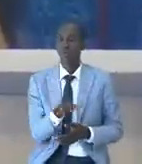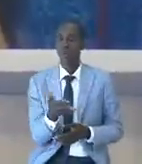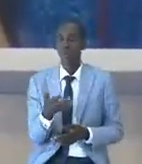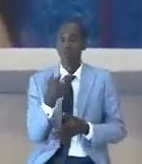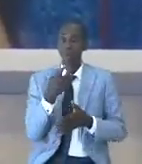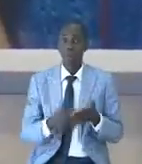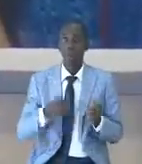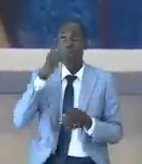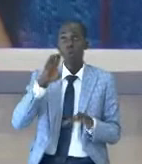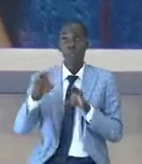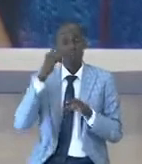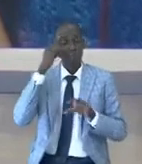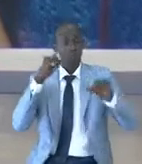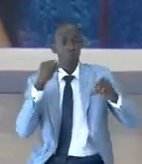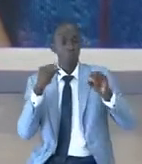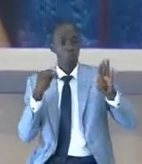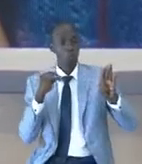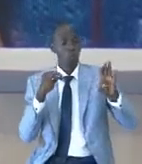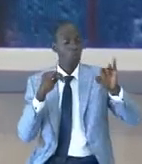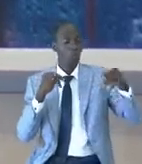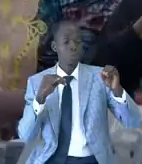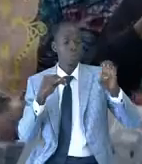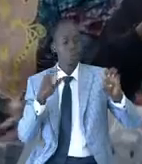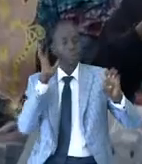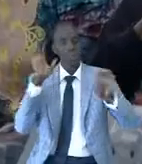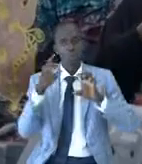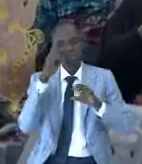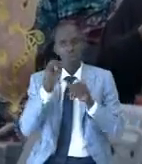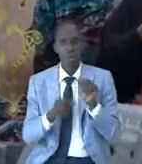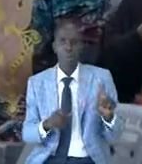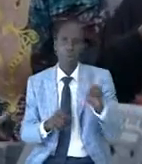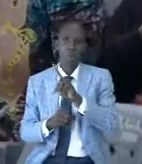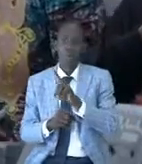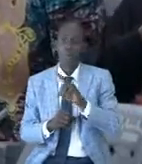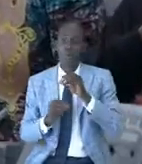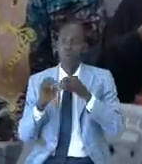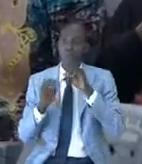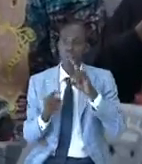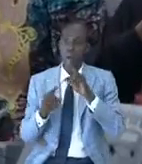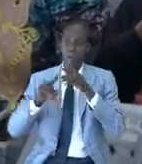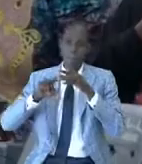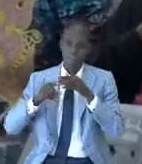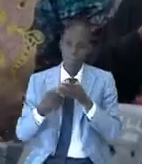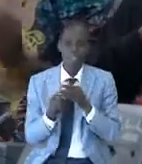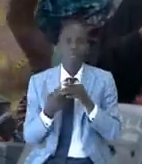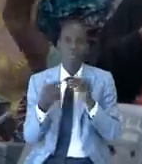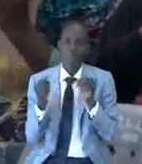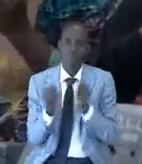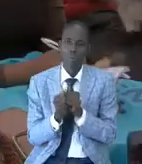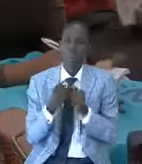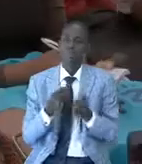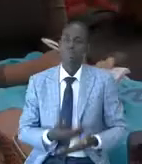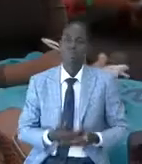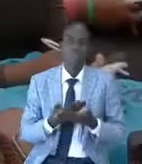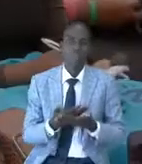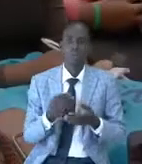for him, he'll do for everyone. One, begin with the birth.